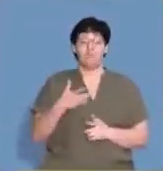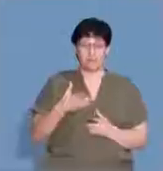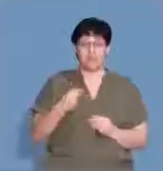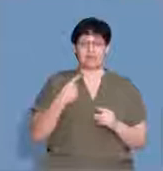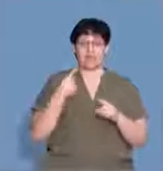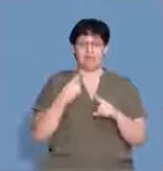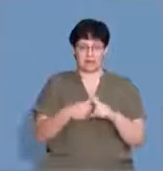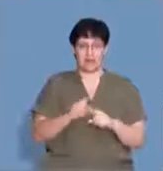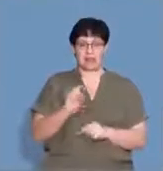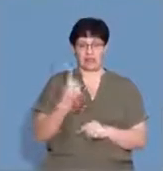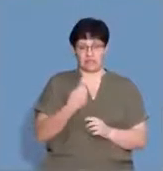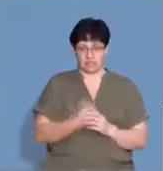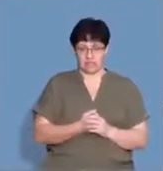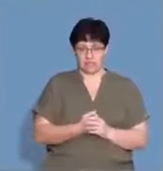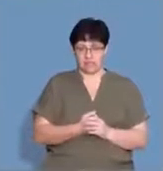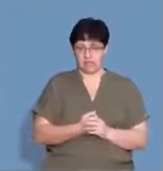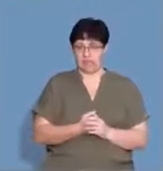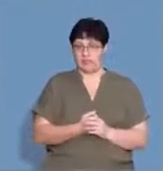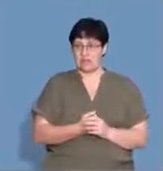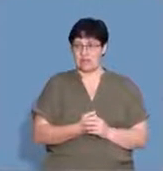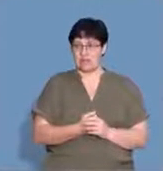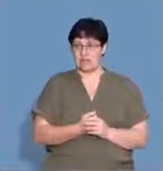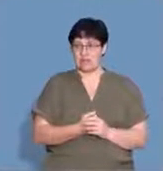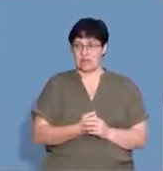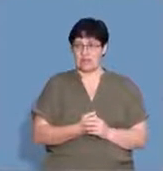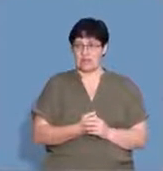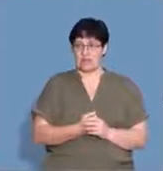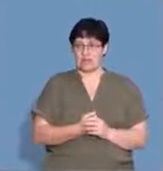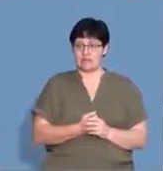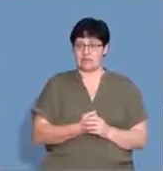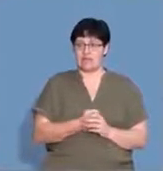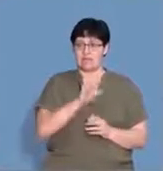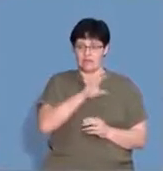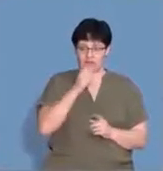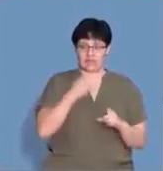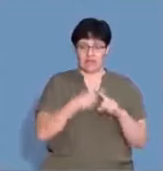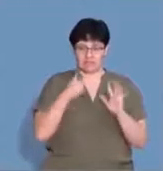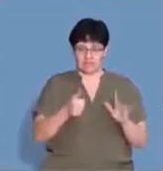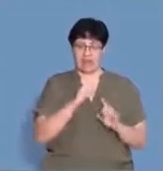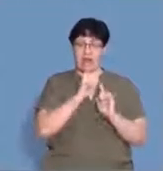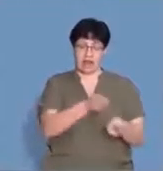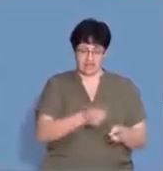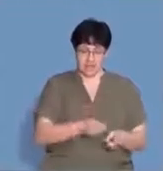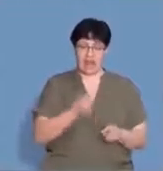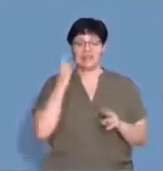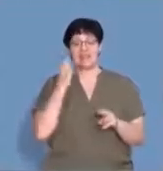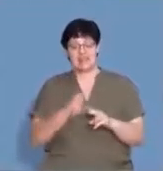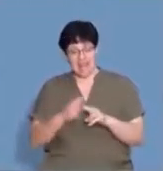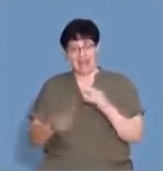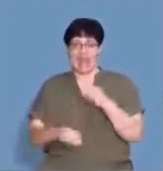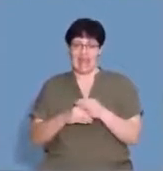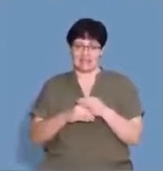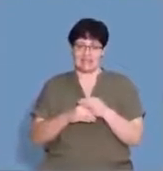to multiply first my 500 times my 6, get an answer, and then